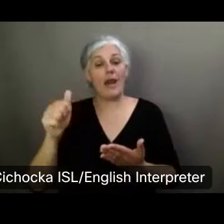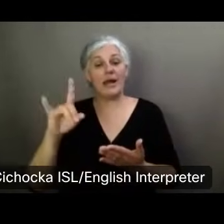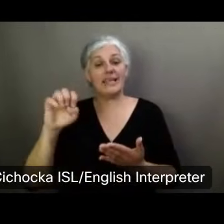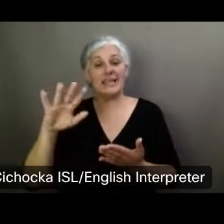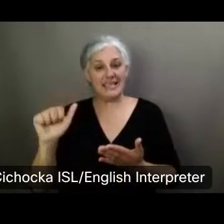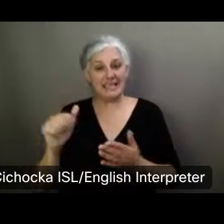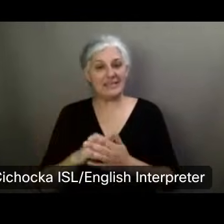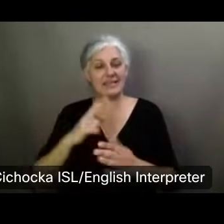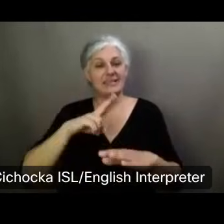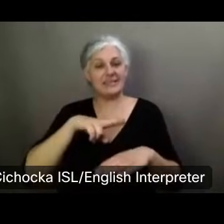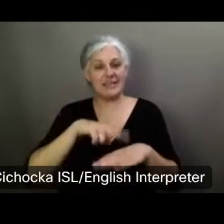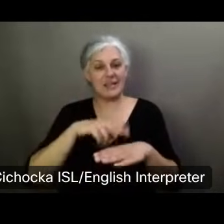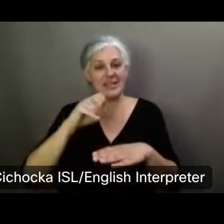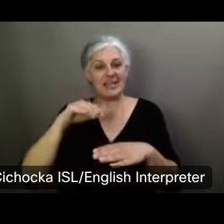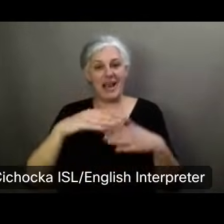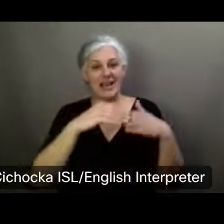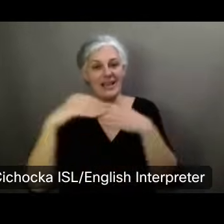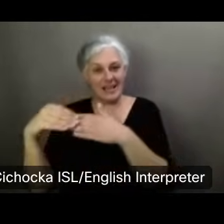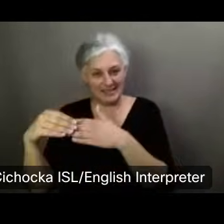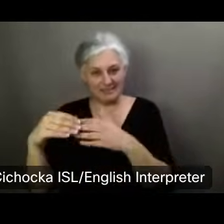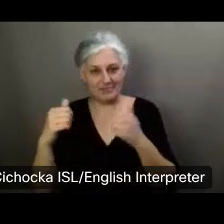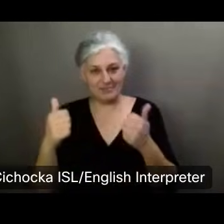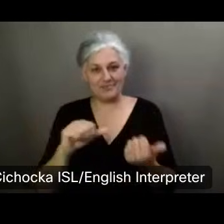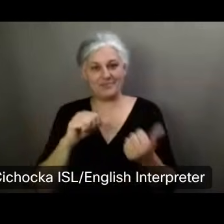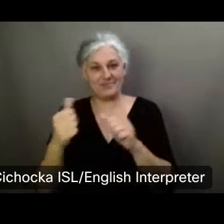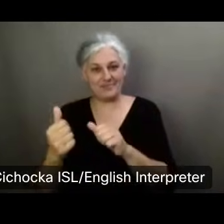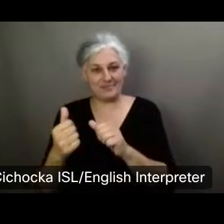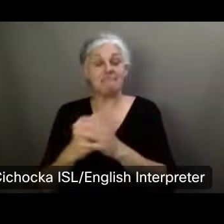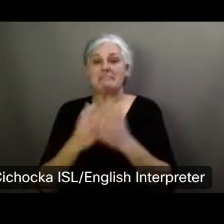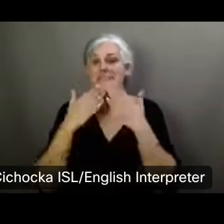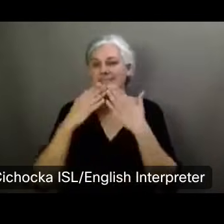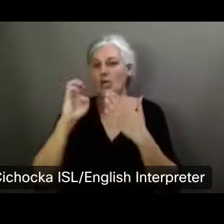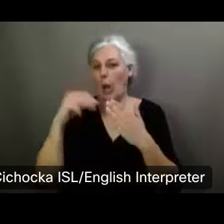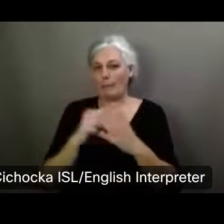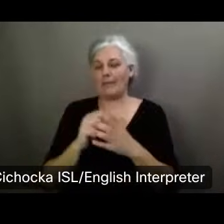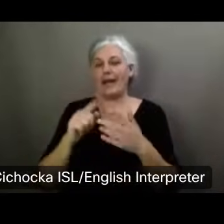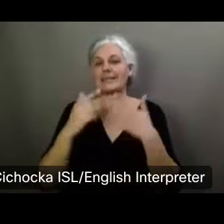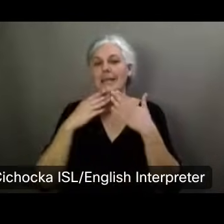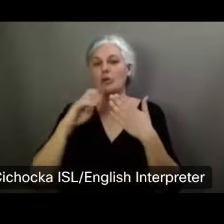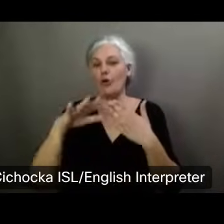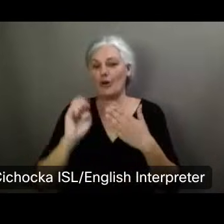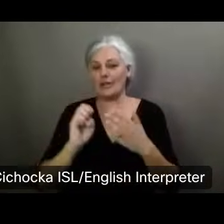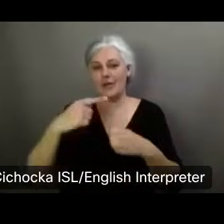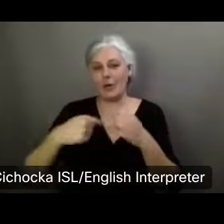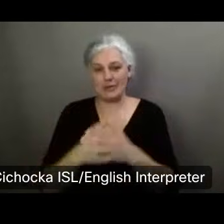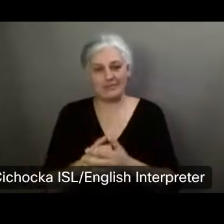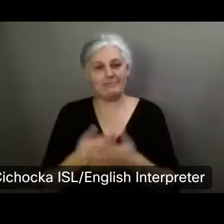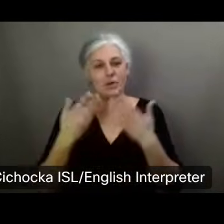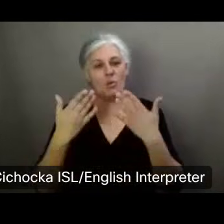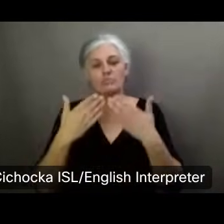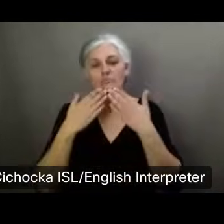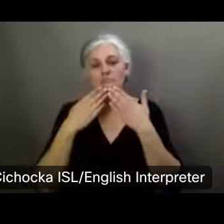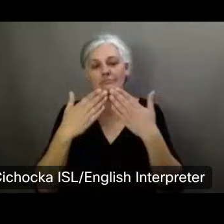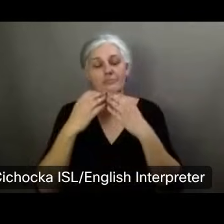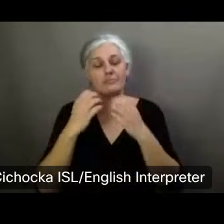Clinical Lead for NQPS. Thank you, Lorraine, and thank you, Colin, and of course, thank you, Bernie, as always. And I'd like to extend my thanks to all of you